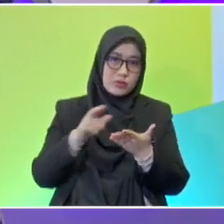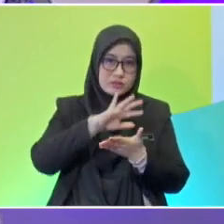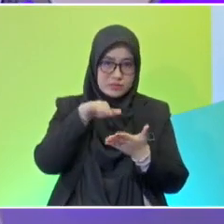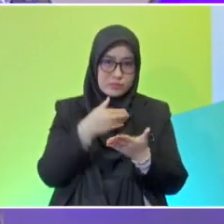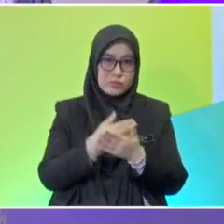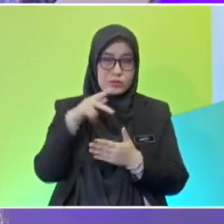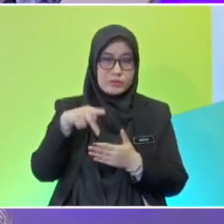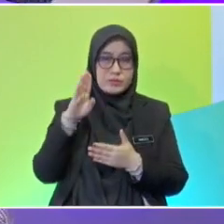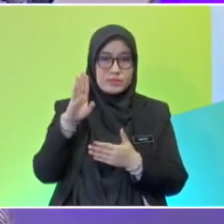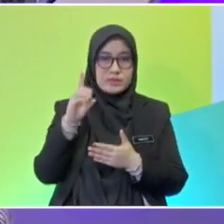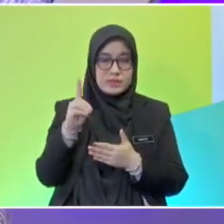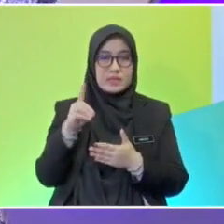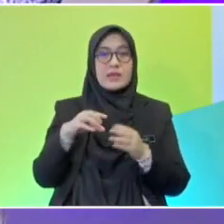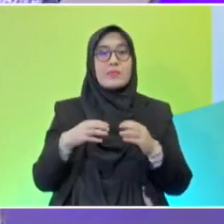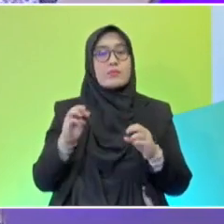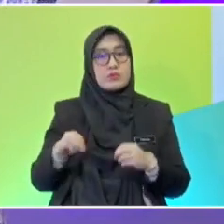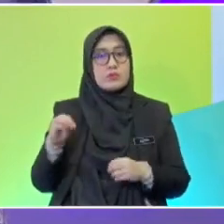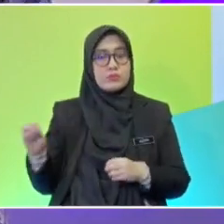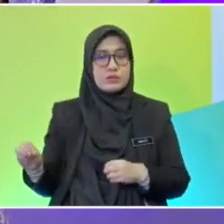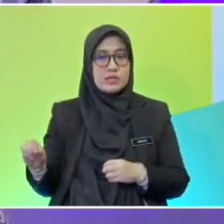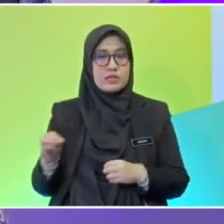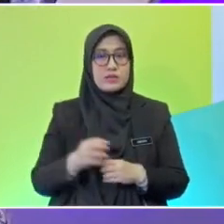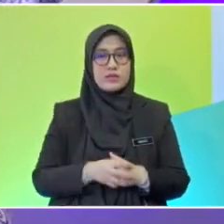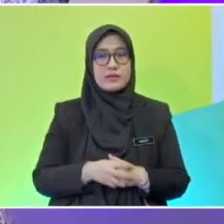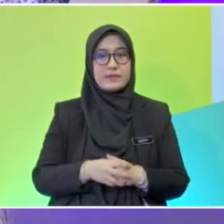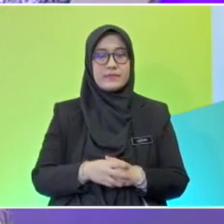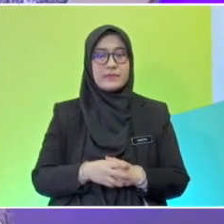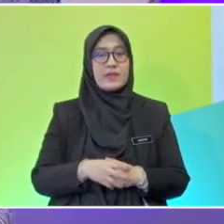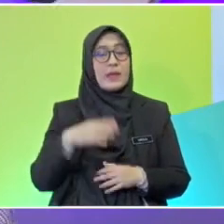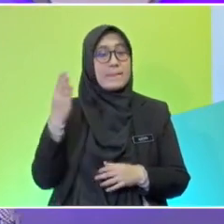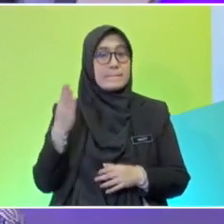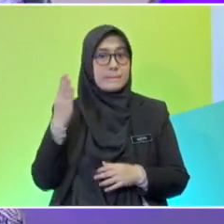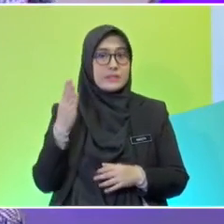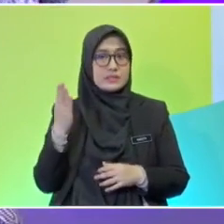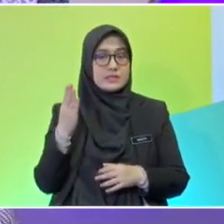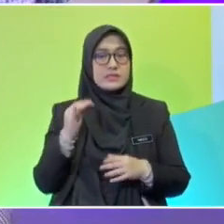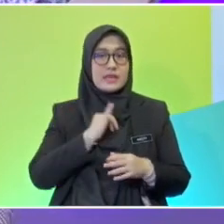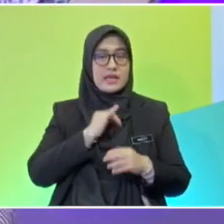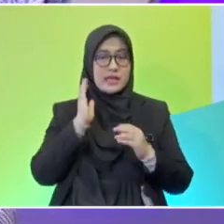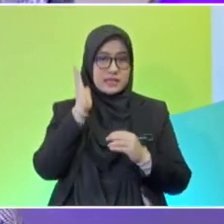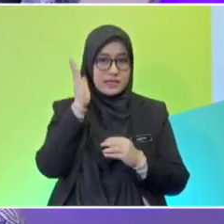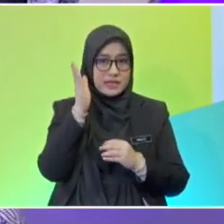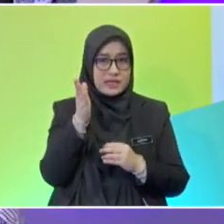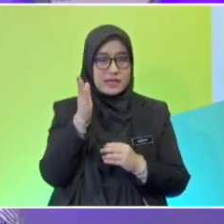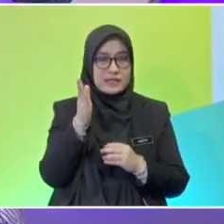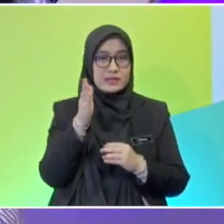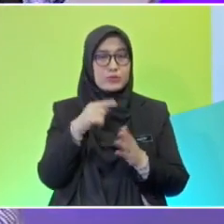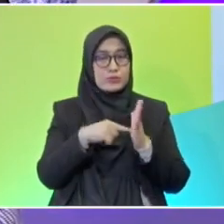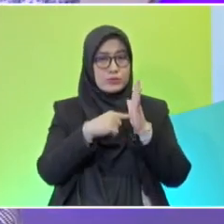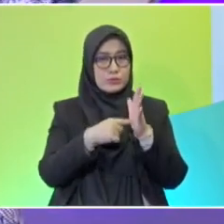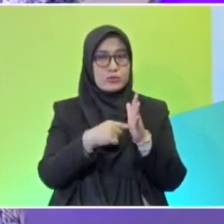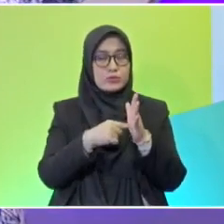PBD guidebook, but I'm going to address a few frequently asked questions about PBD in English. So